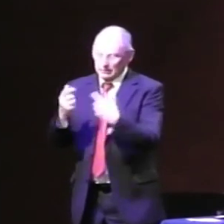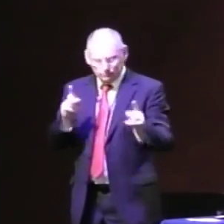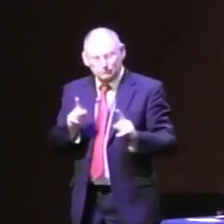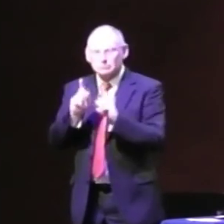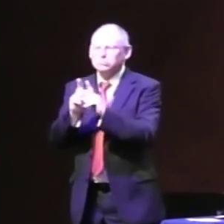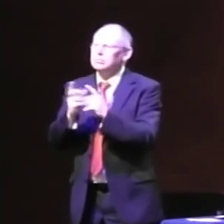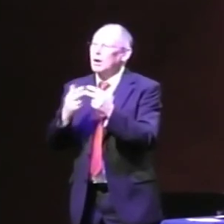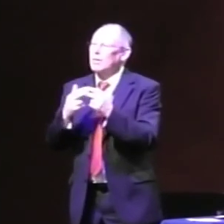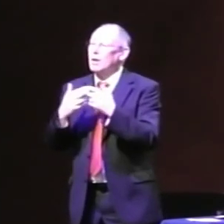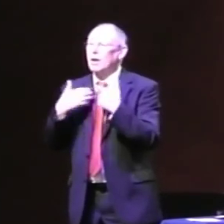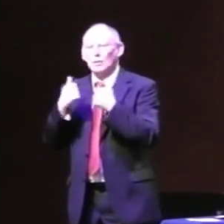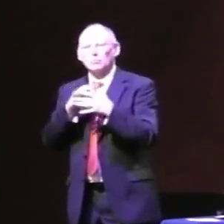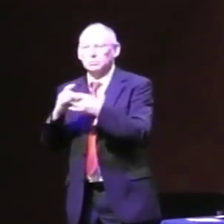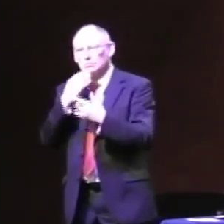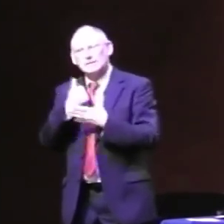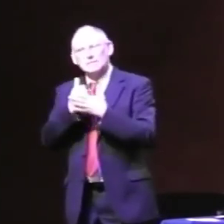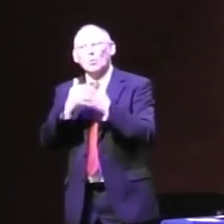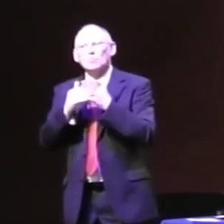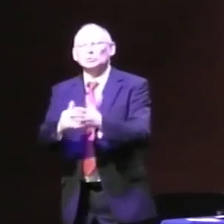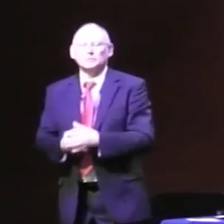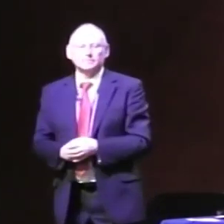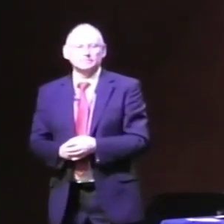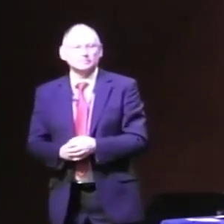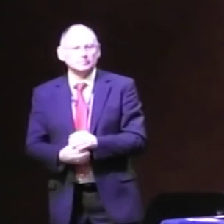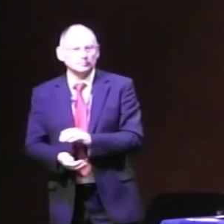all other health unions. Please support the motion.